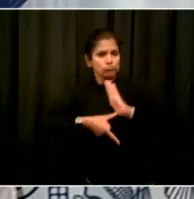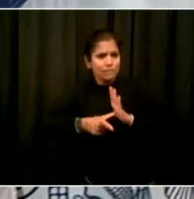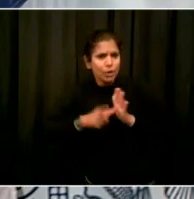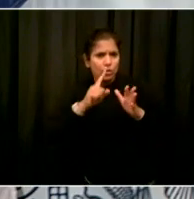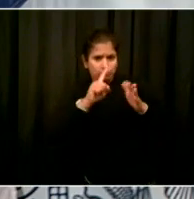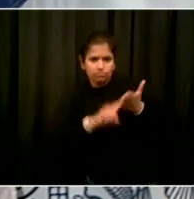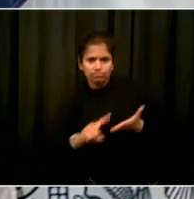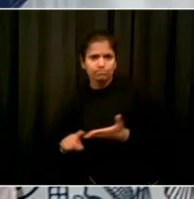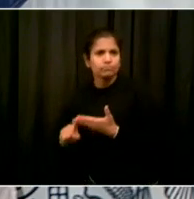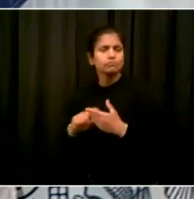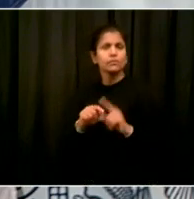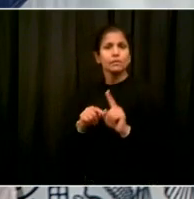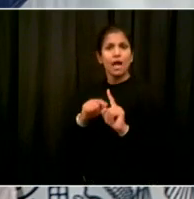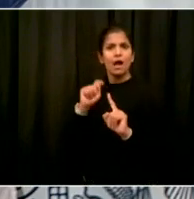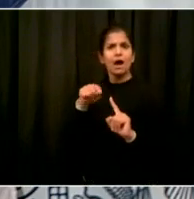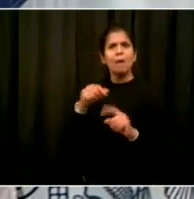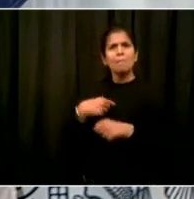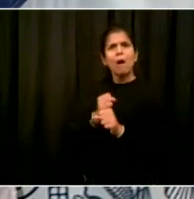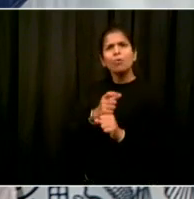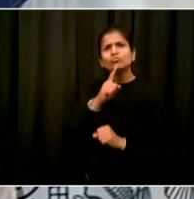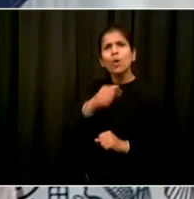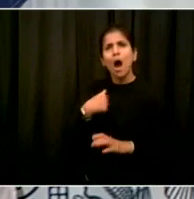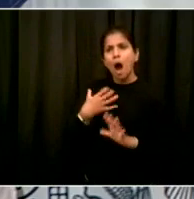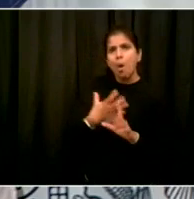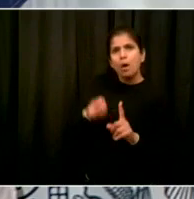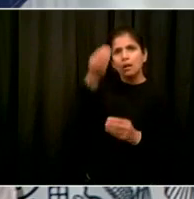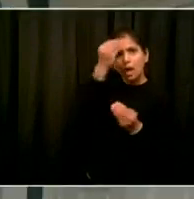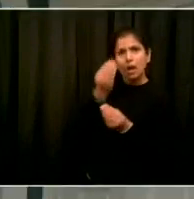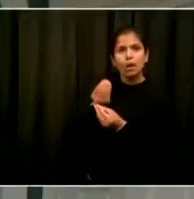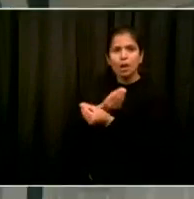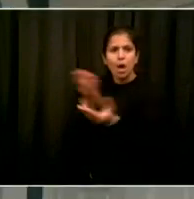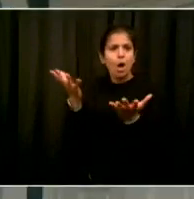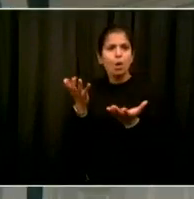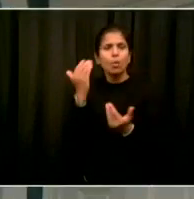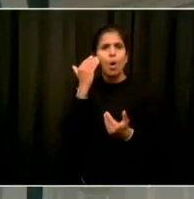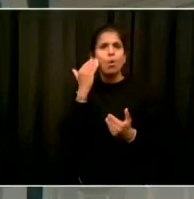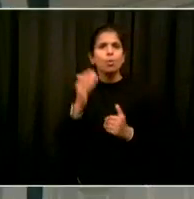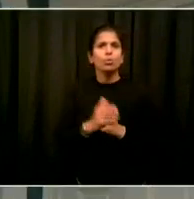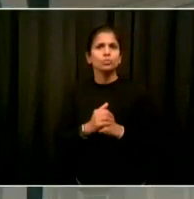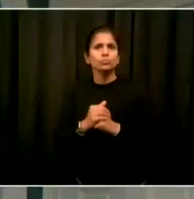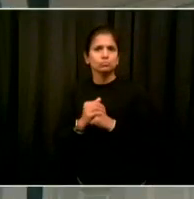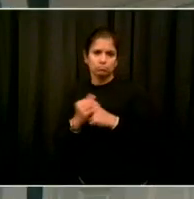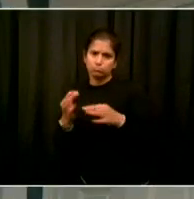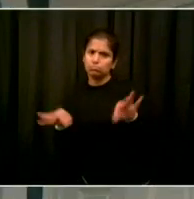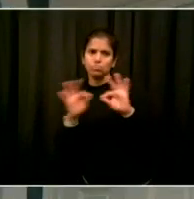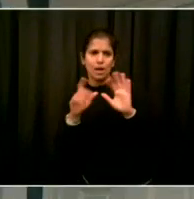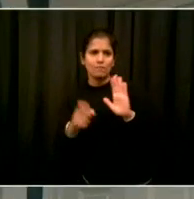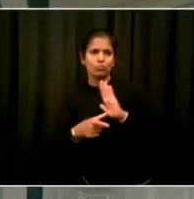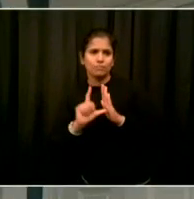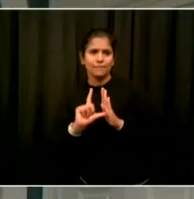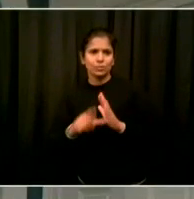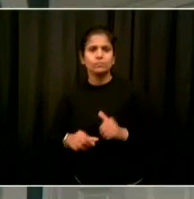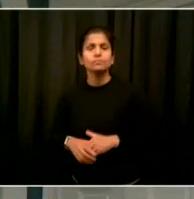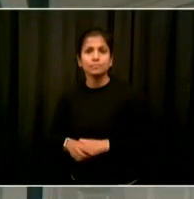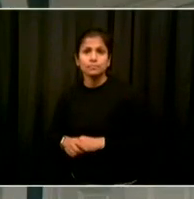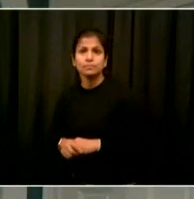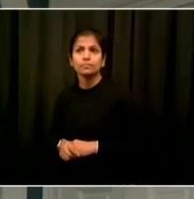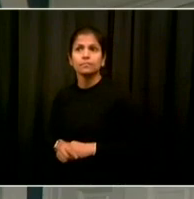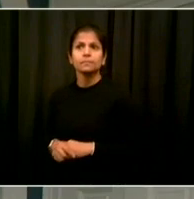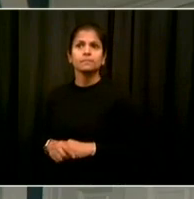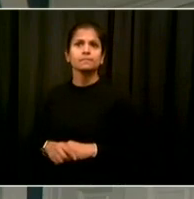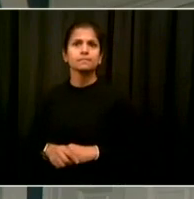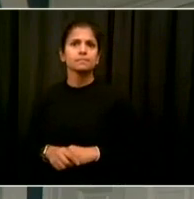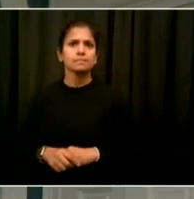legal obligation and we're going to fulfill it. Go ahead. We have time for two more for today. The next is Sean from the Daily